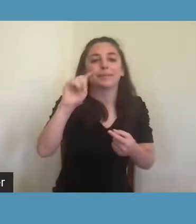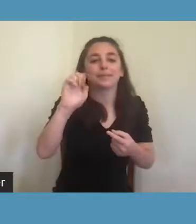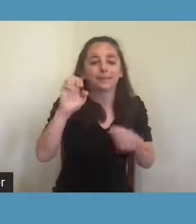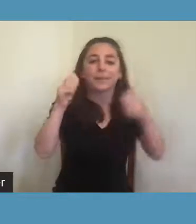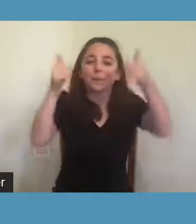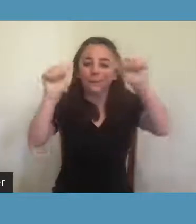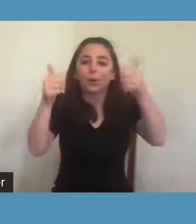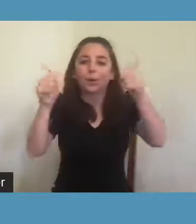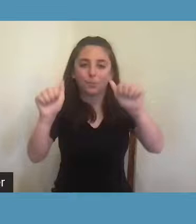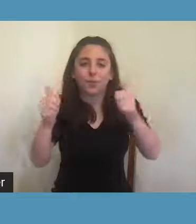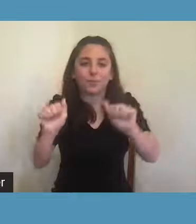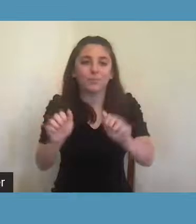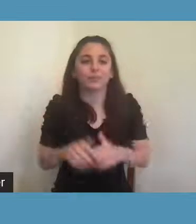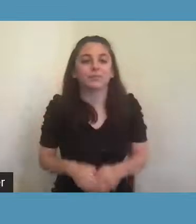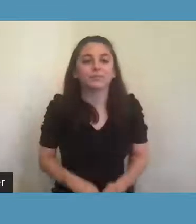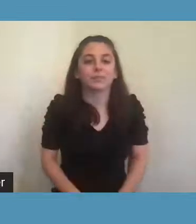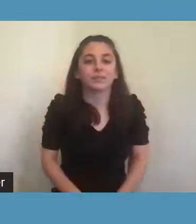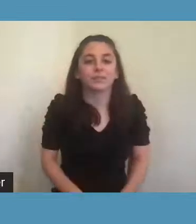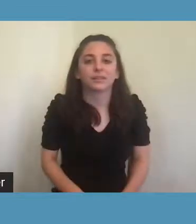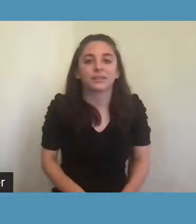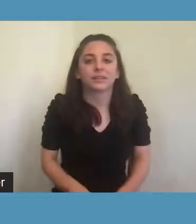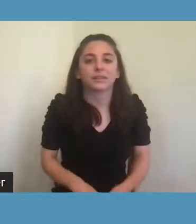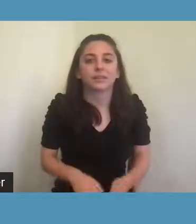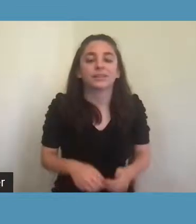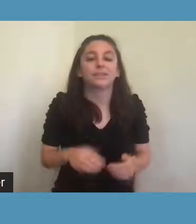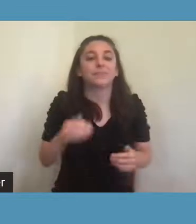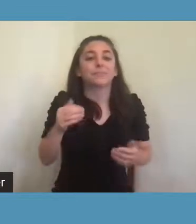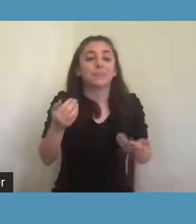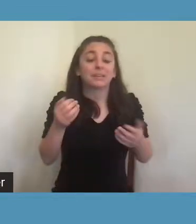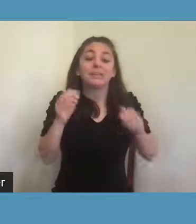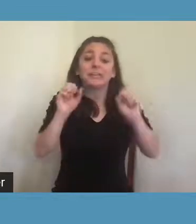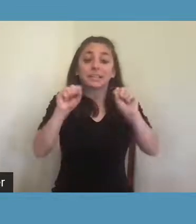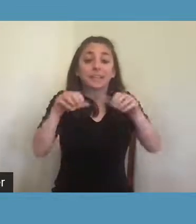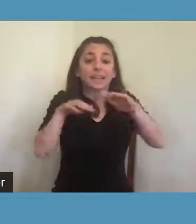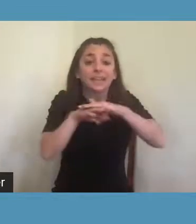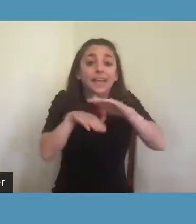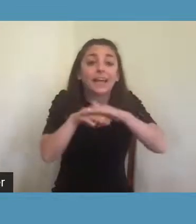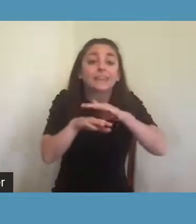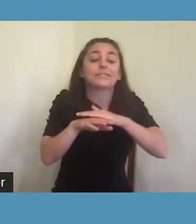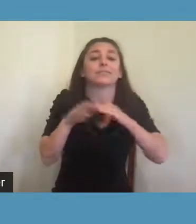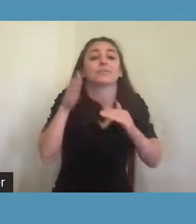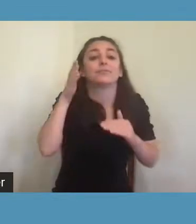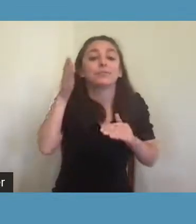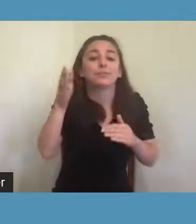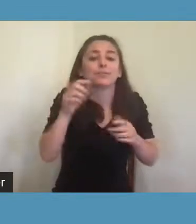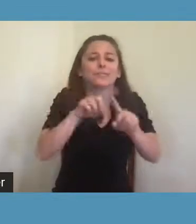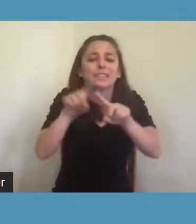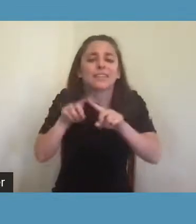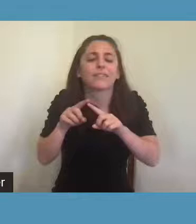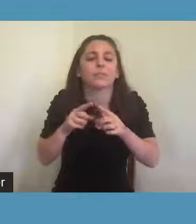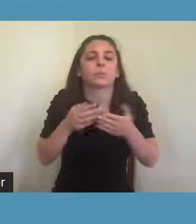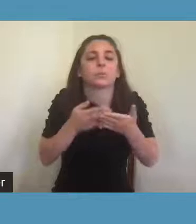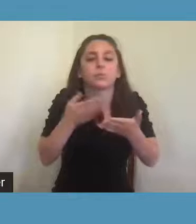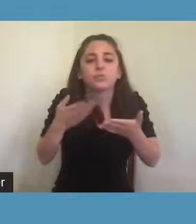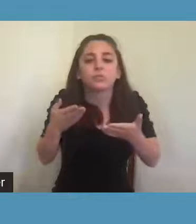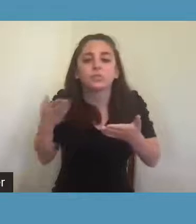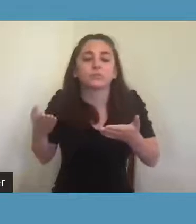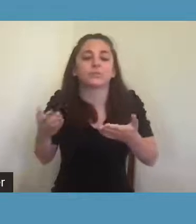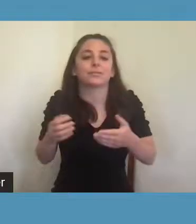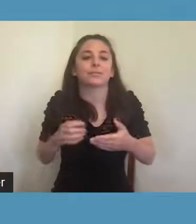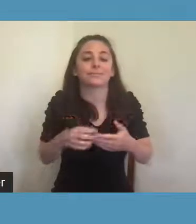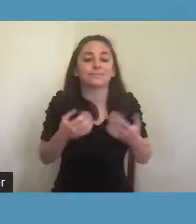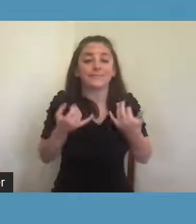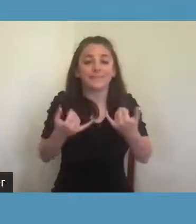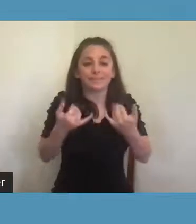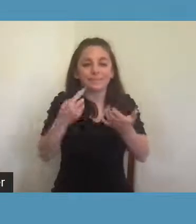presenters. So you'll be able to access many of the resources that Elena talked about today. And then stay tuned